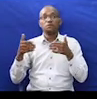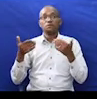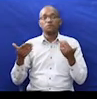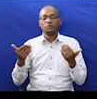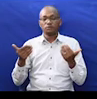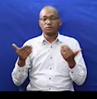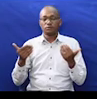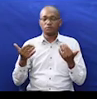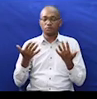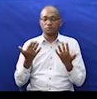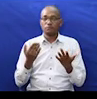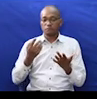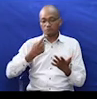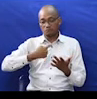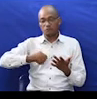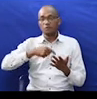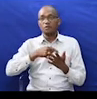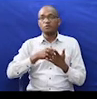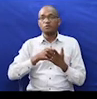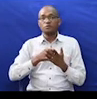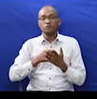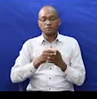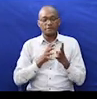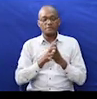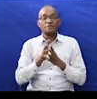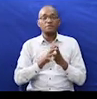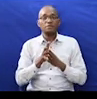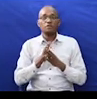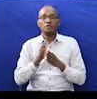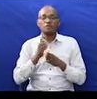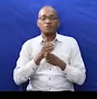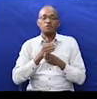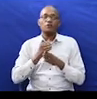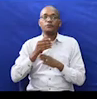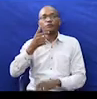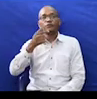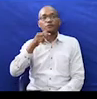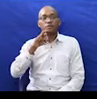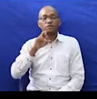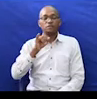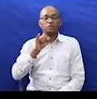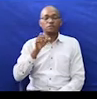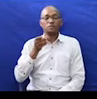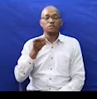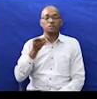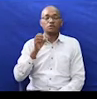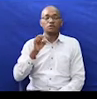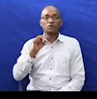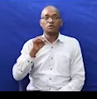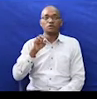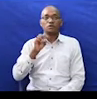And trigonometry, from here we come up with the definitions of trigonometry, which is the study or the branch